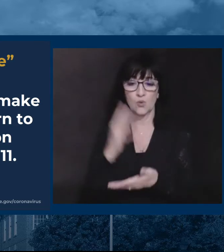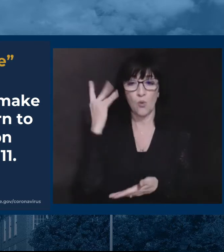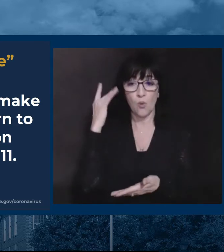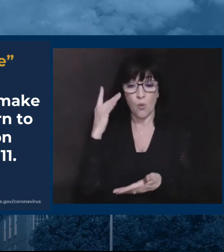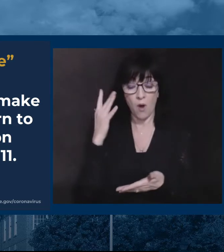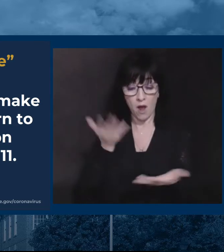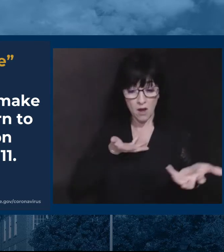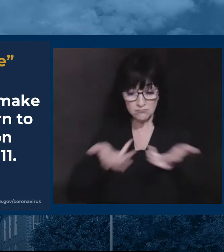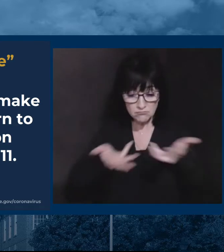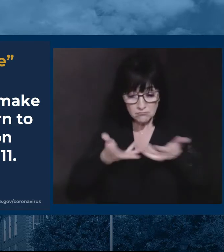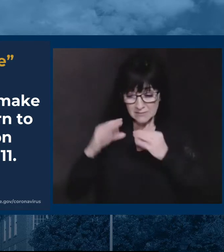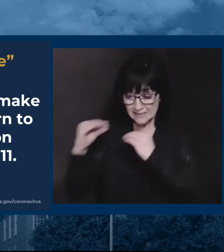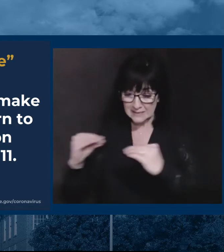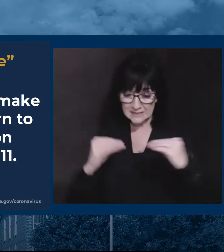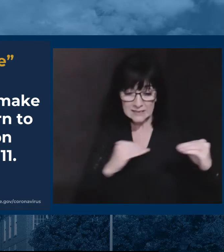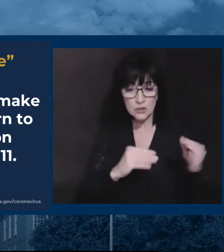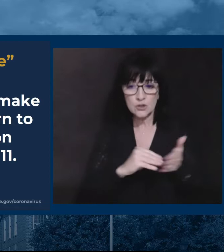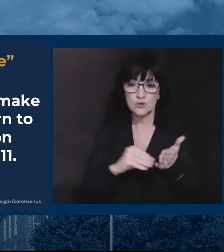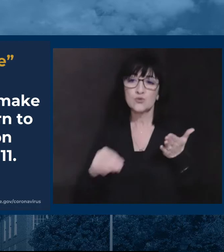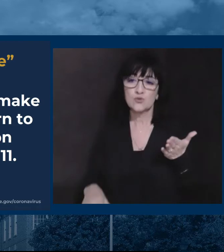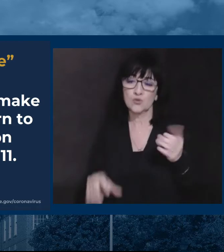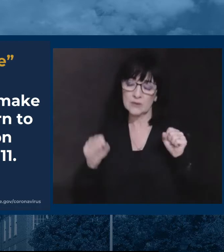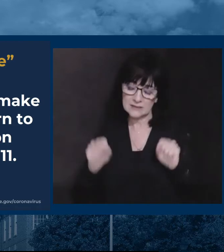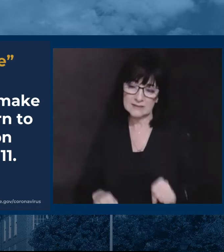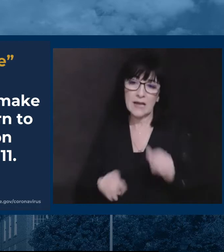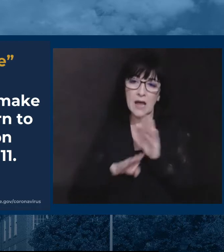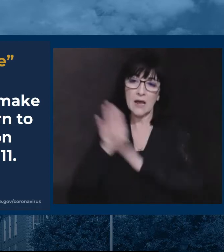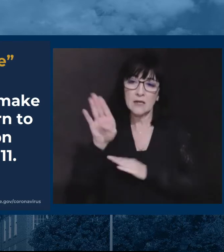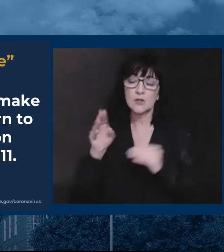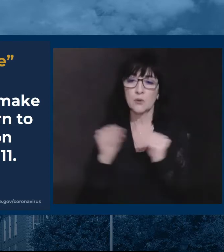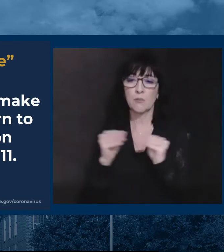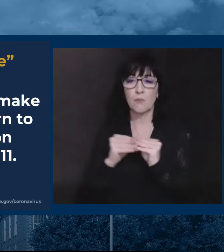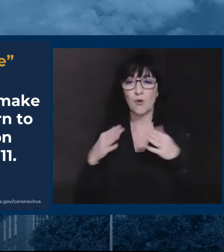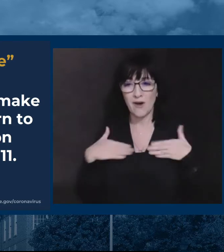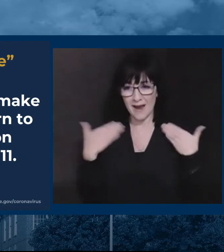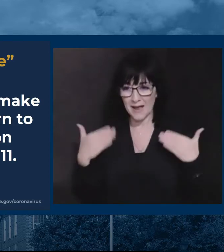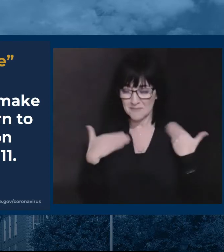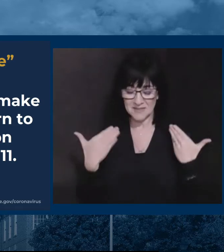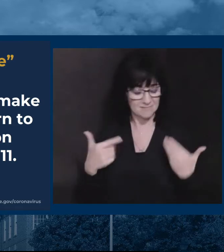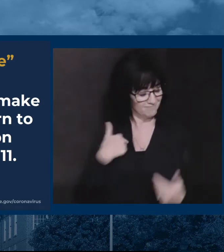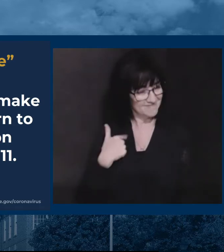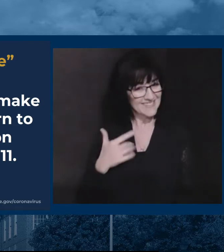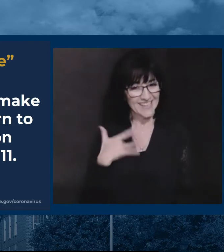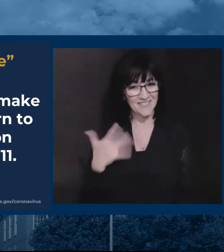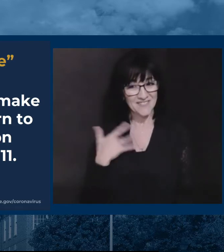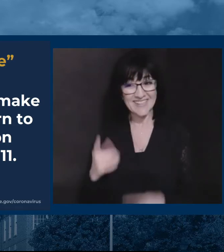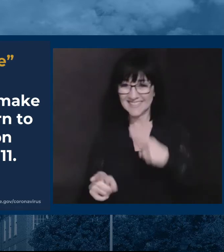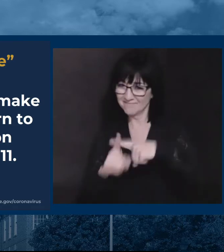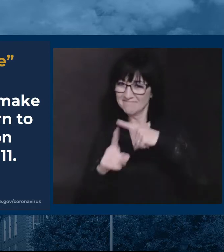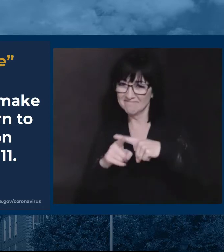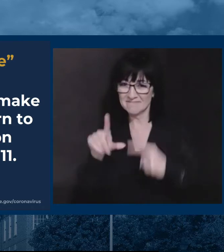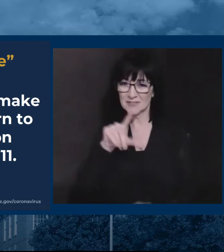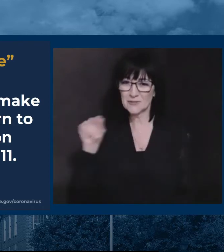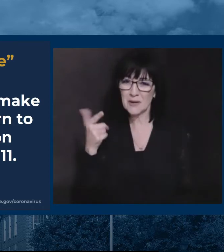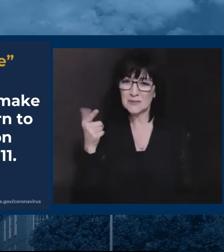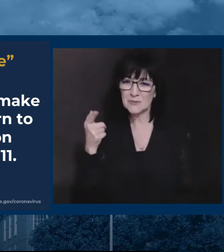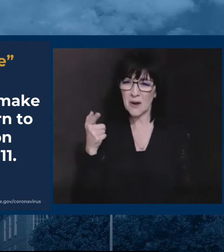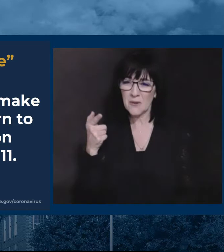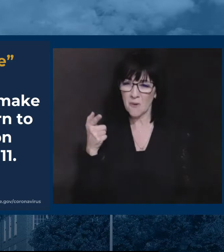the new year. The new year, 2021, is going to be way better. Can't be any worse than